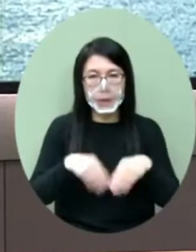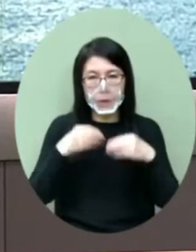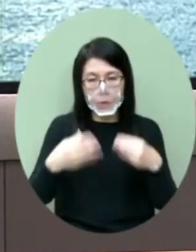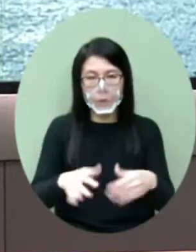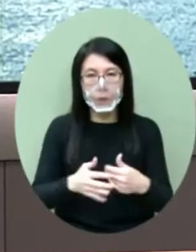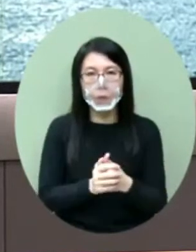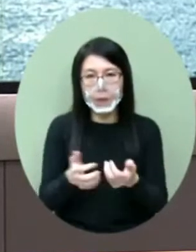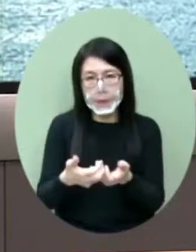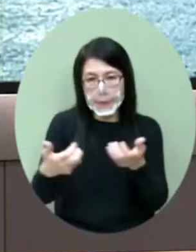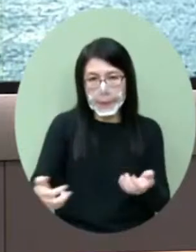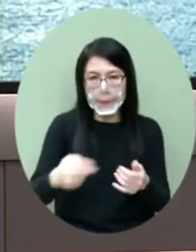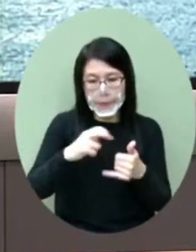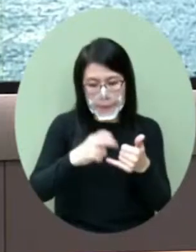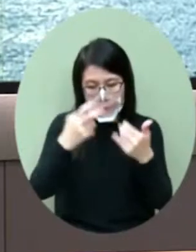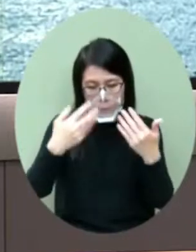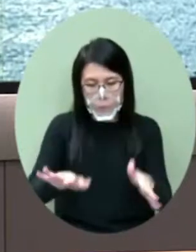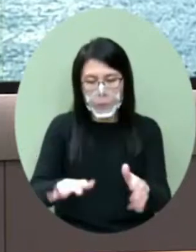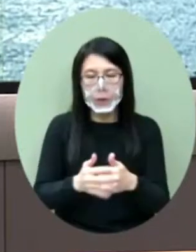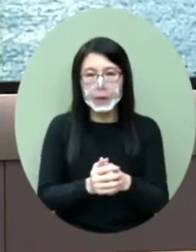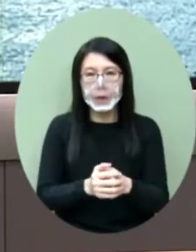the recovered